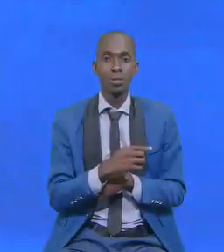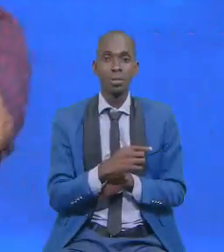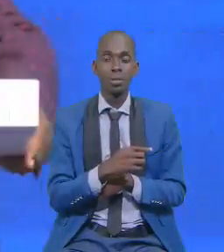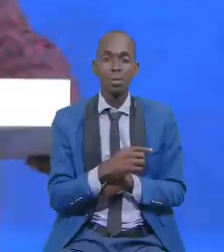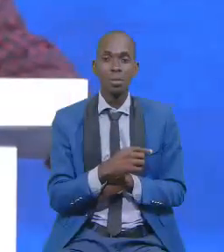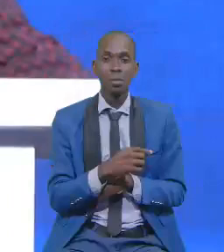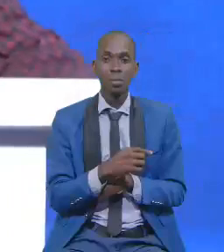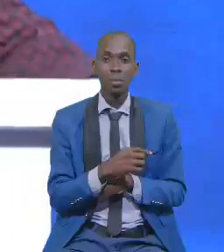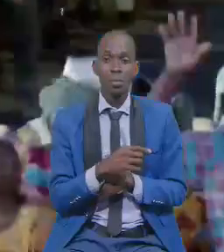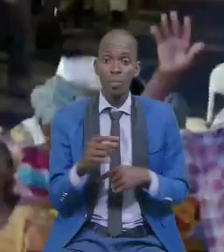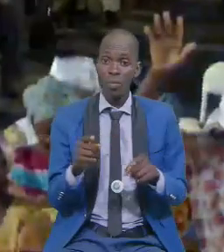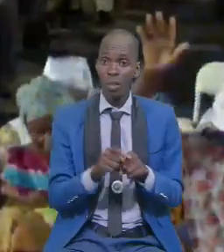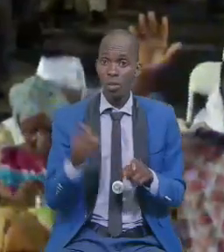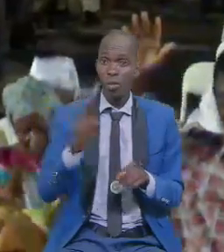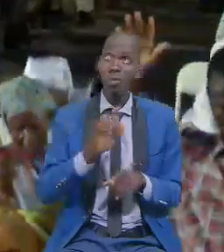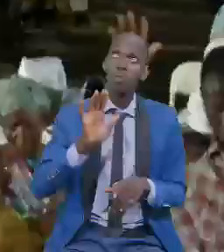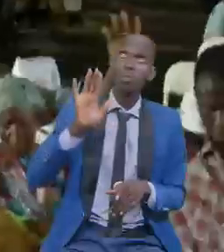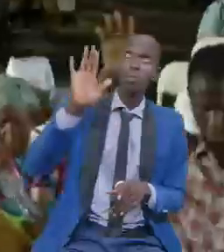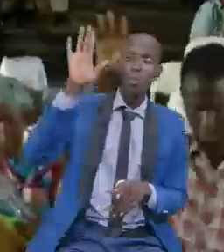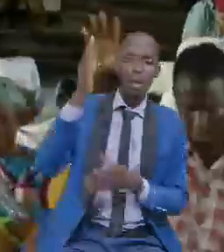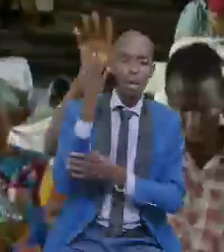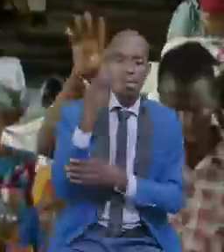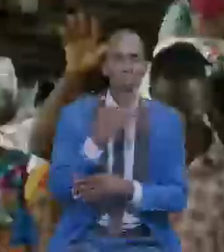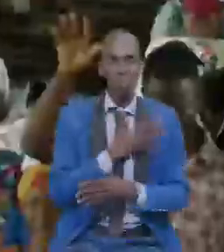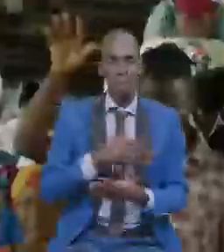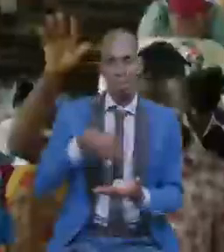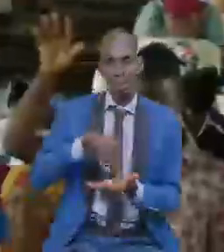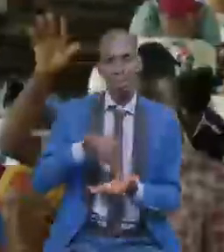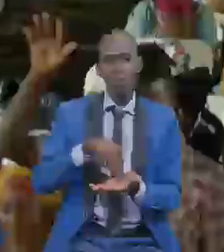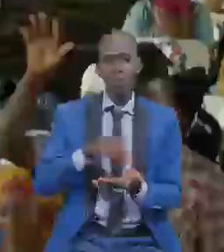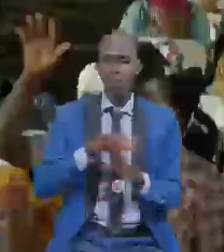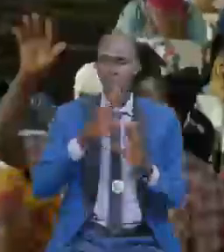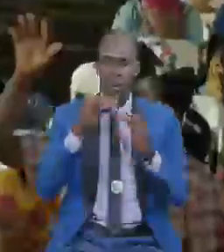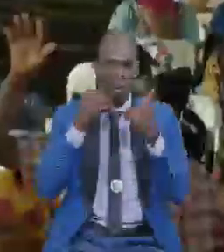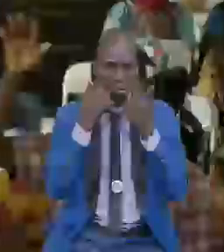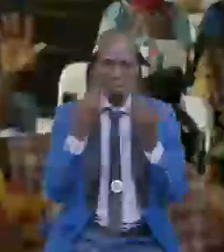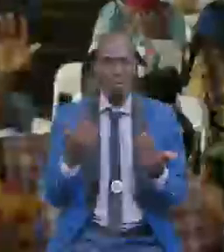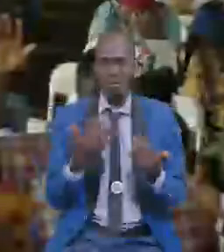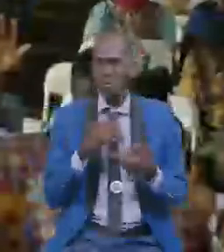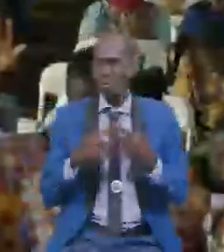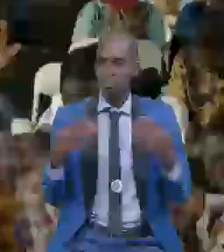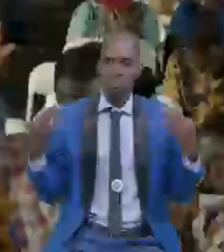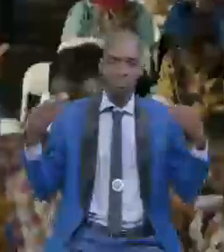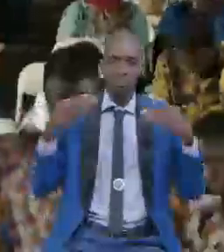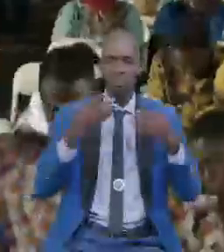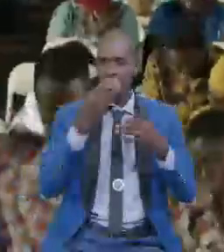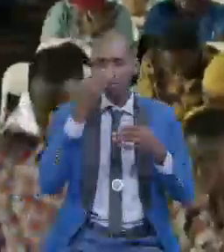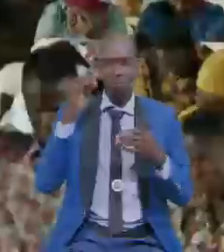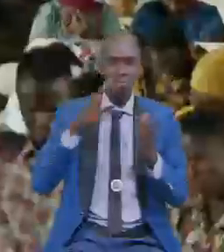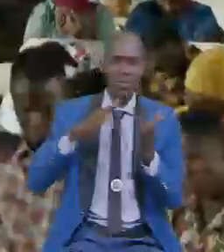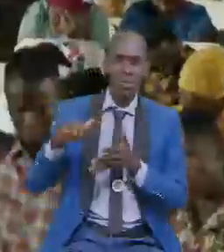As you raise up that hand, please stand up. Where are you? Heaven wants to recognize you. Stand